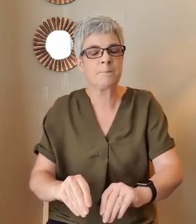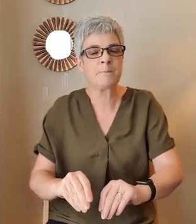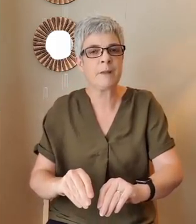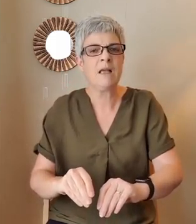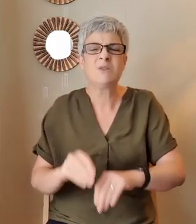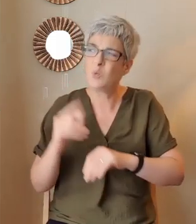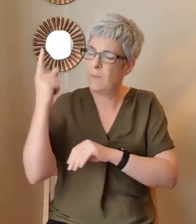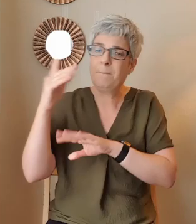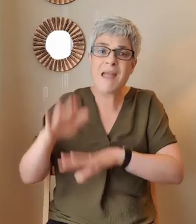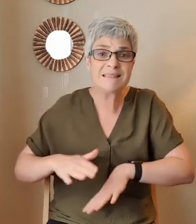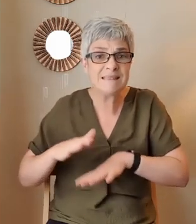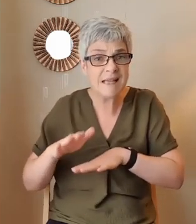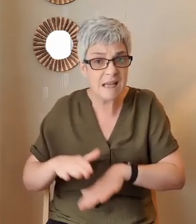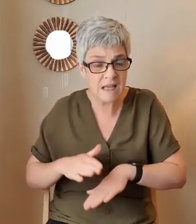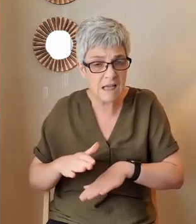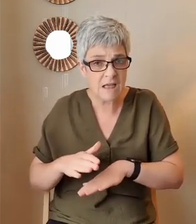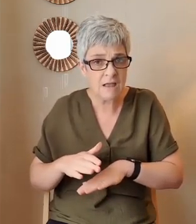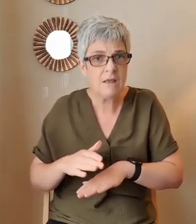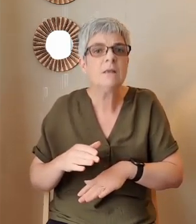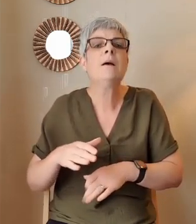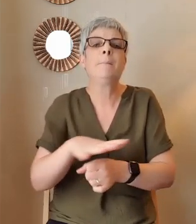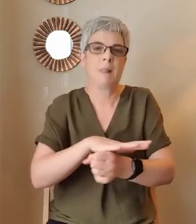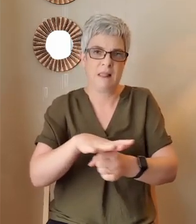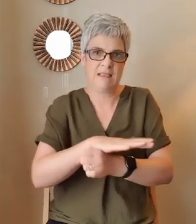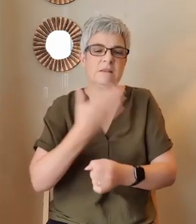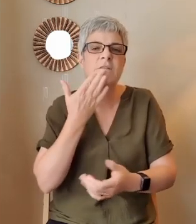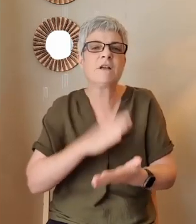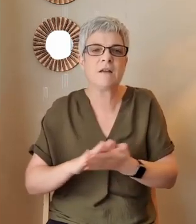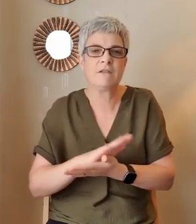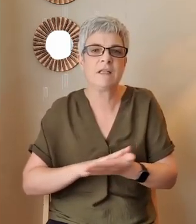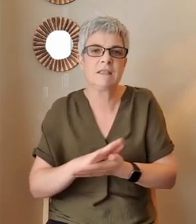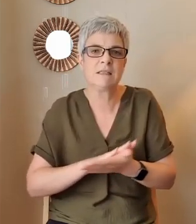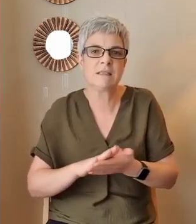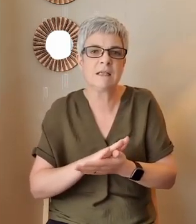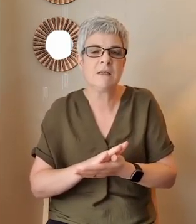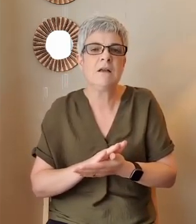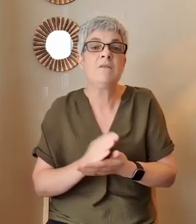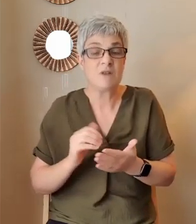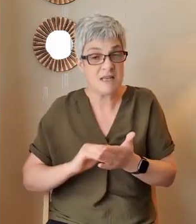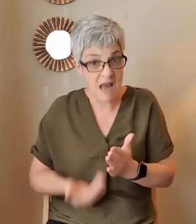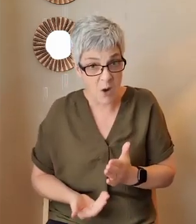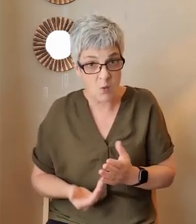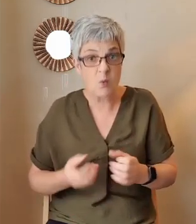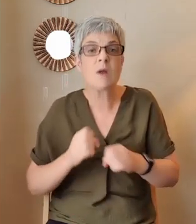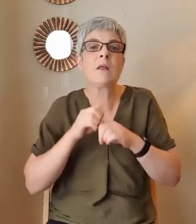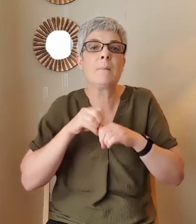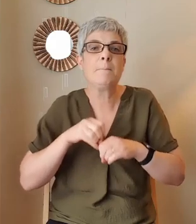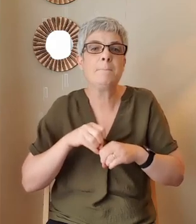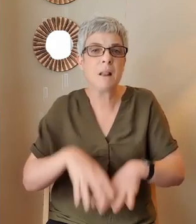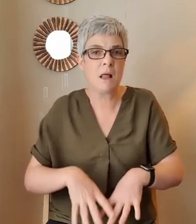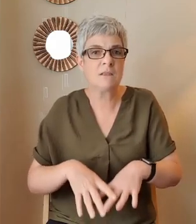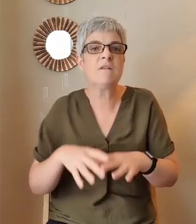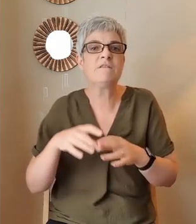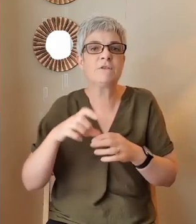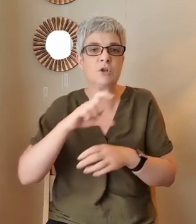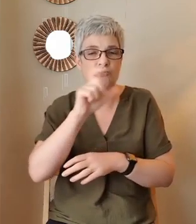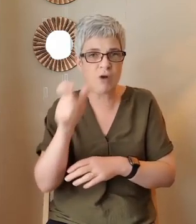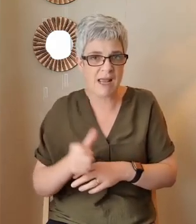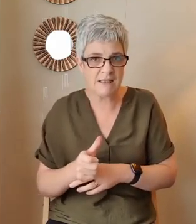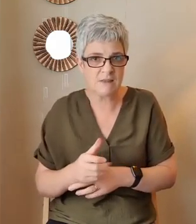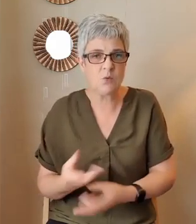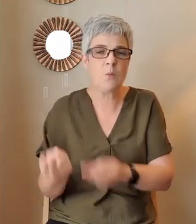And so the mercy was the place of forgiveness, where the blood of, now the blood of Christ, the one who